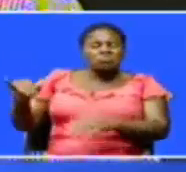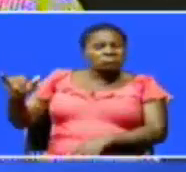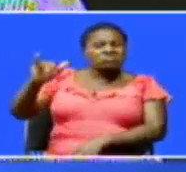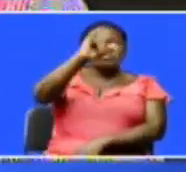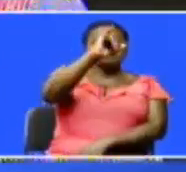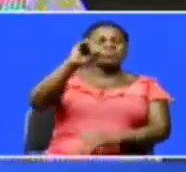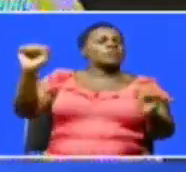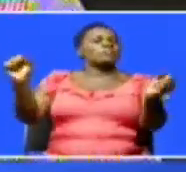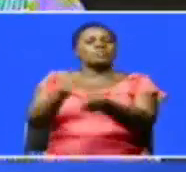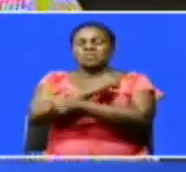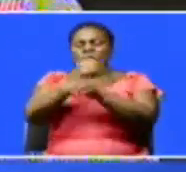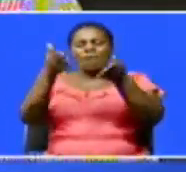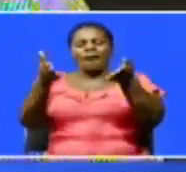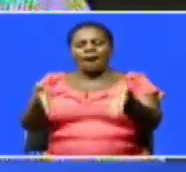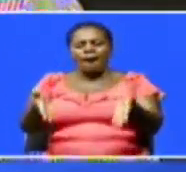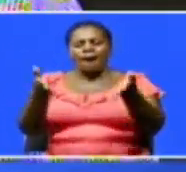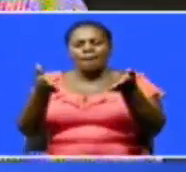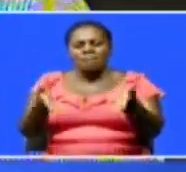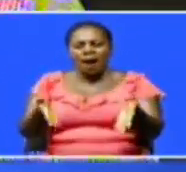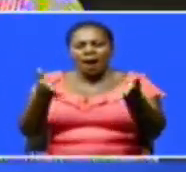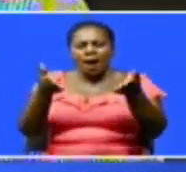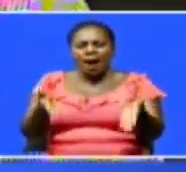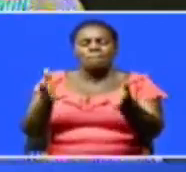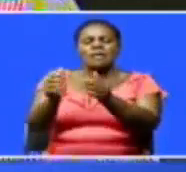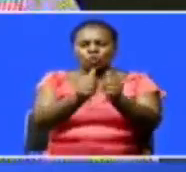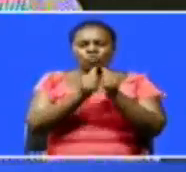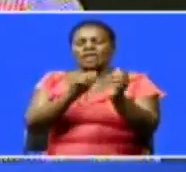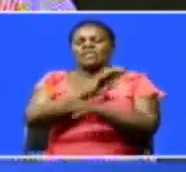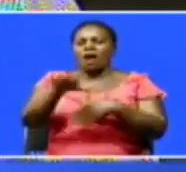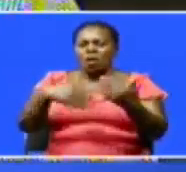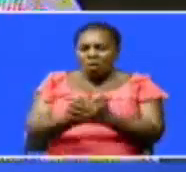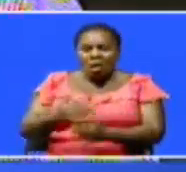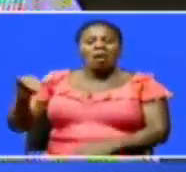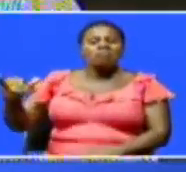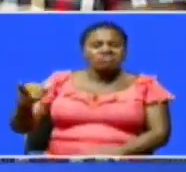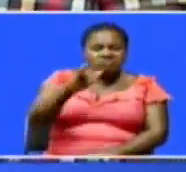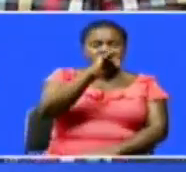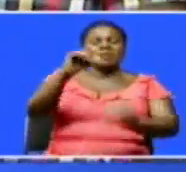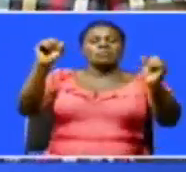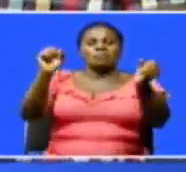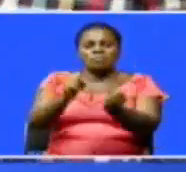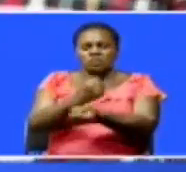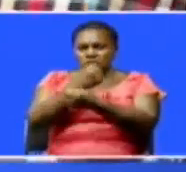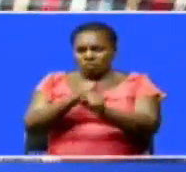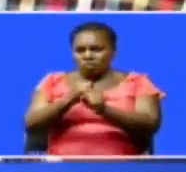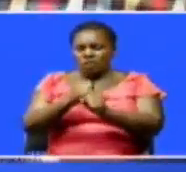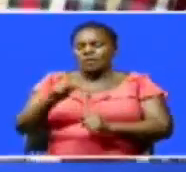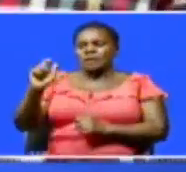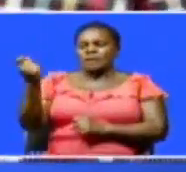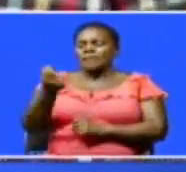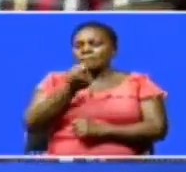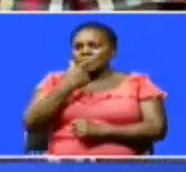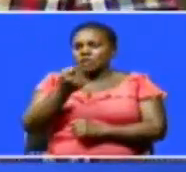going. You're going to be here. Tuko hapa pamoja sisi wote. Hakuna ambaye ataenda mahali kwingine. Estimates by the Kenya